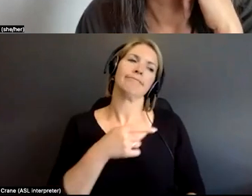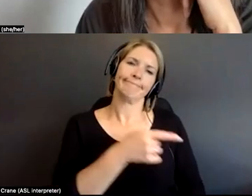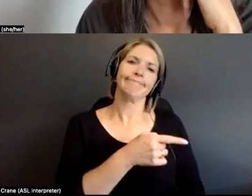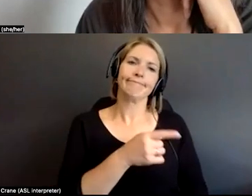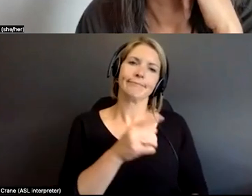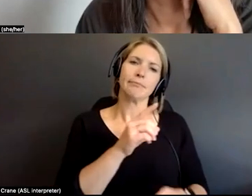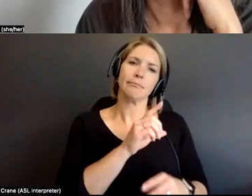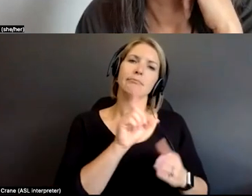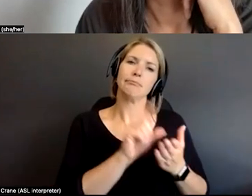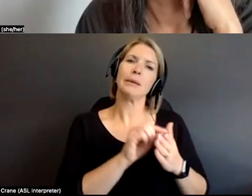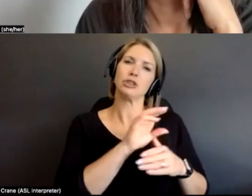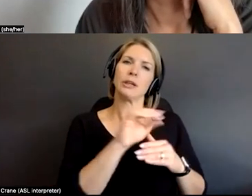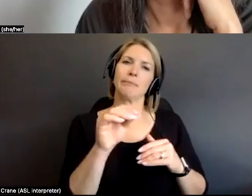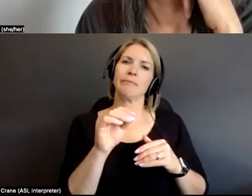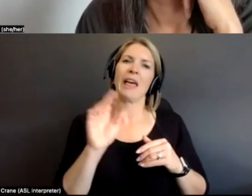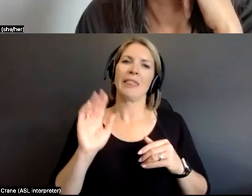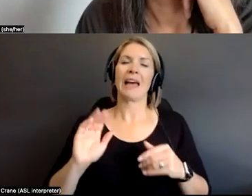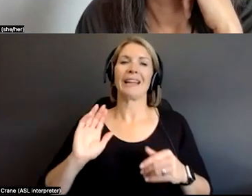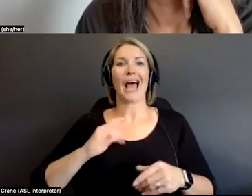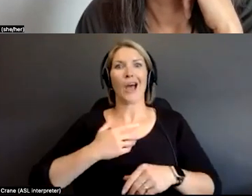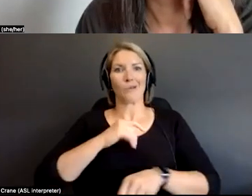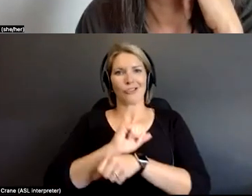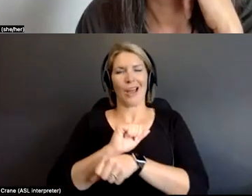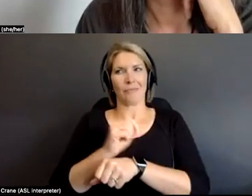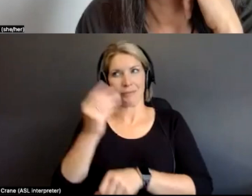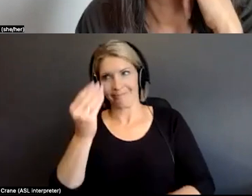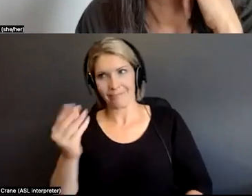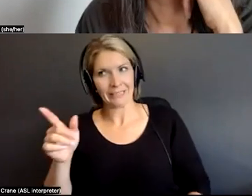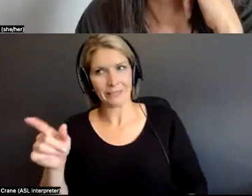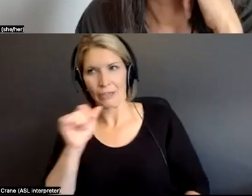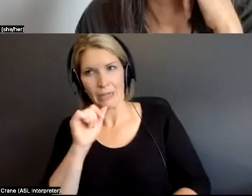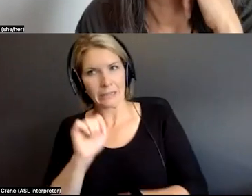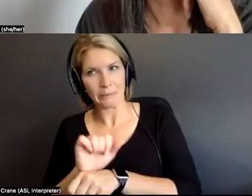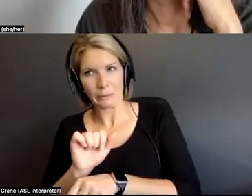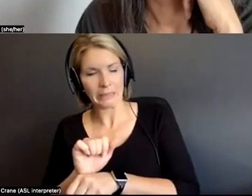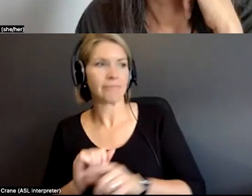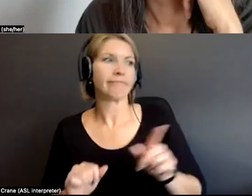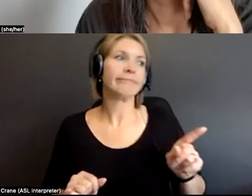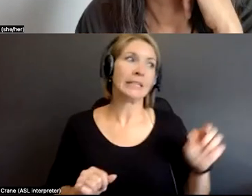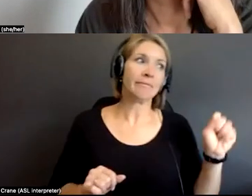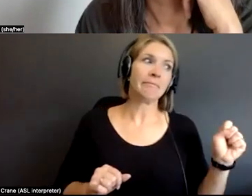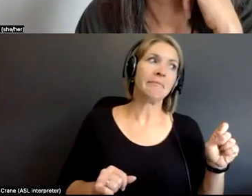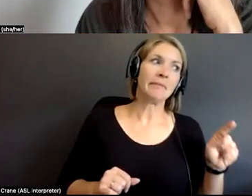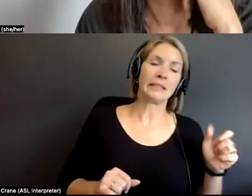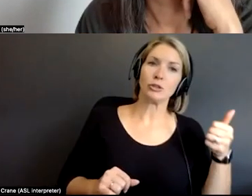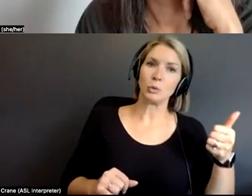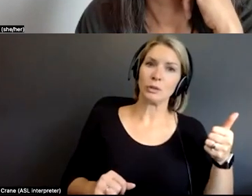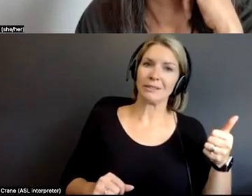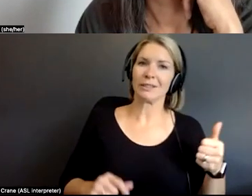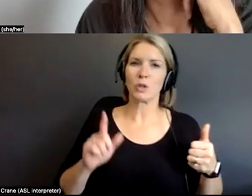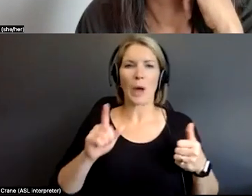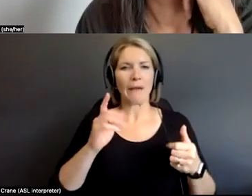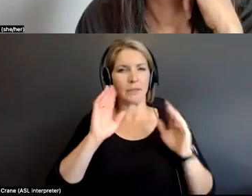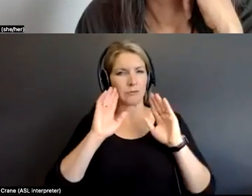line and tell people when things aren't working, and, right, and, you know, speak to our expertise for sure. Ingrid, I